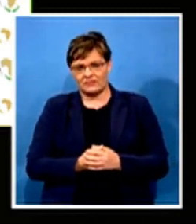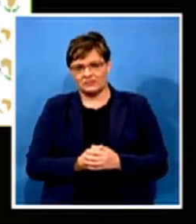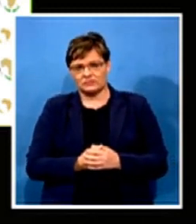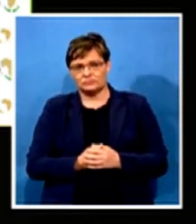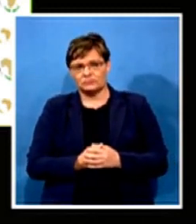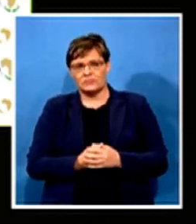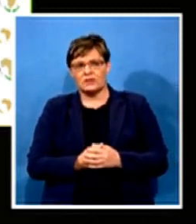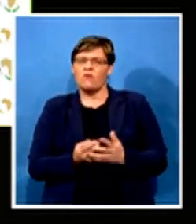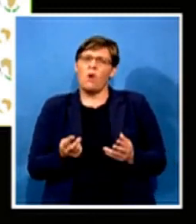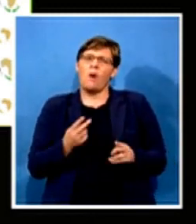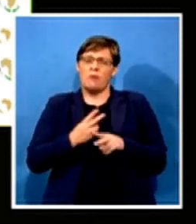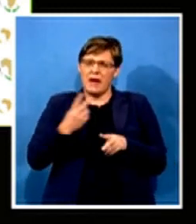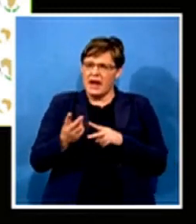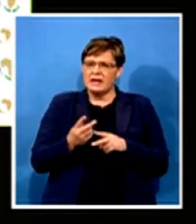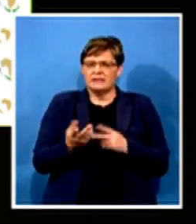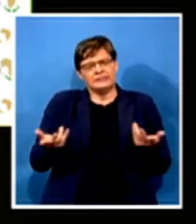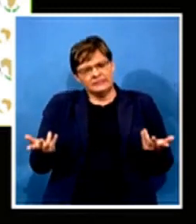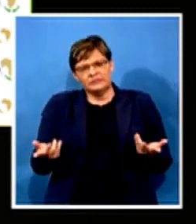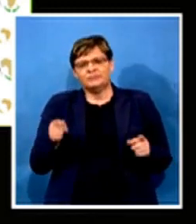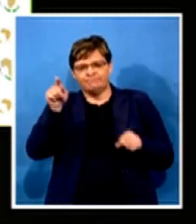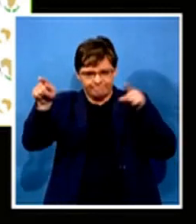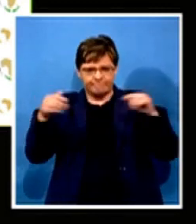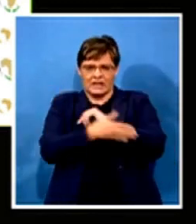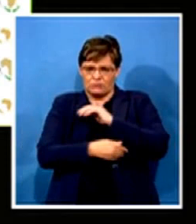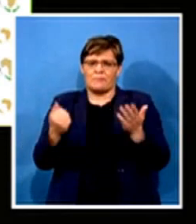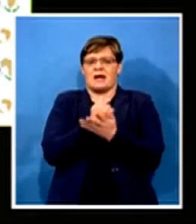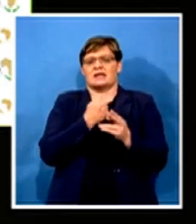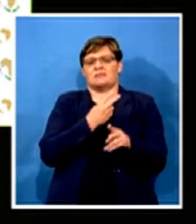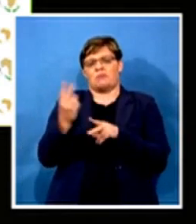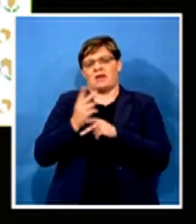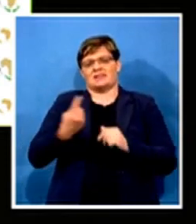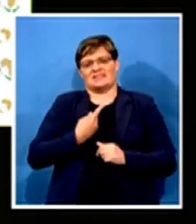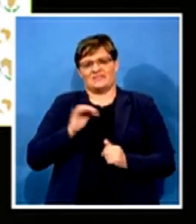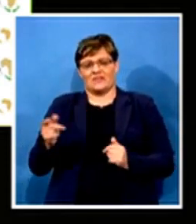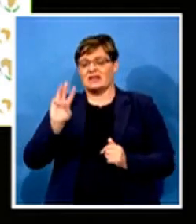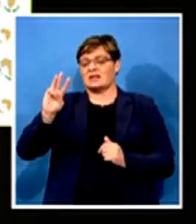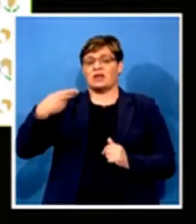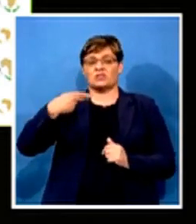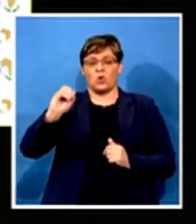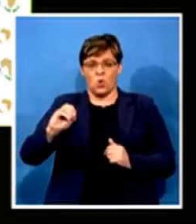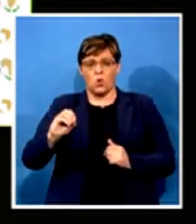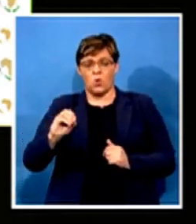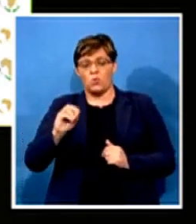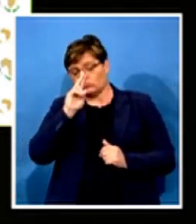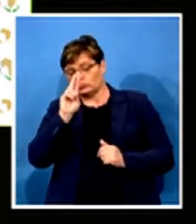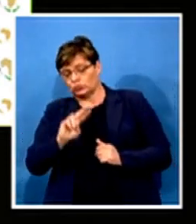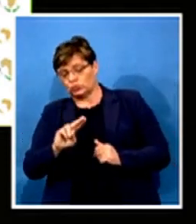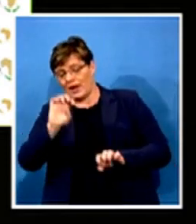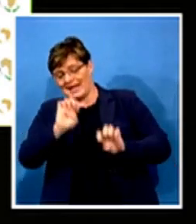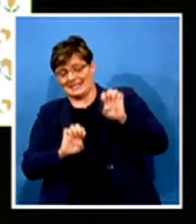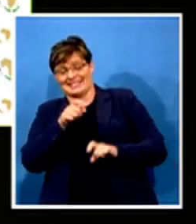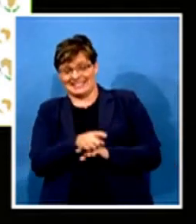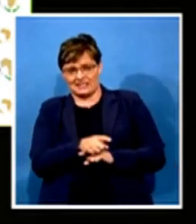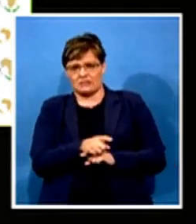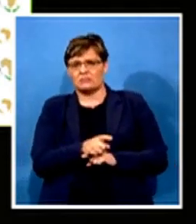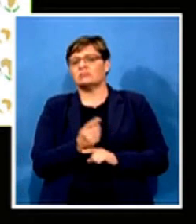are preparing. You saw the WHO study or assessment that was conducted a few weeks ago and indicated